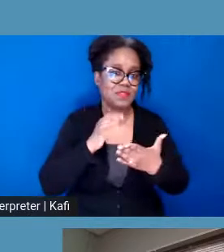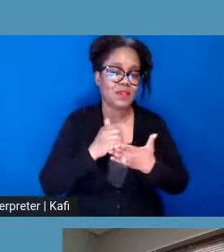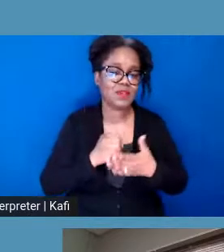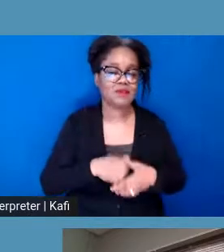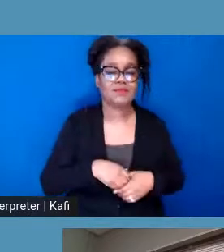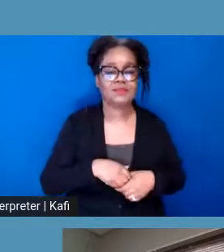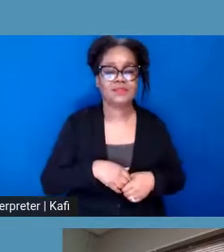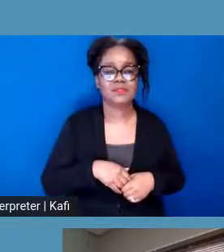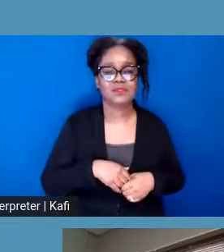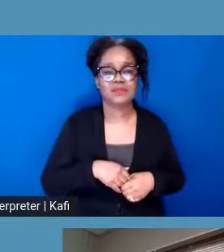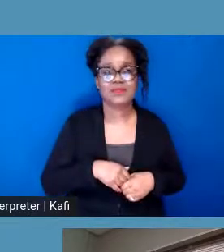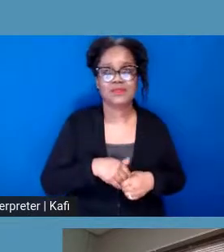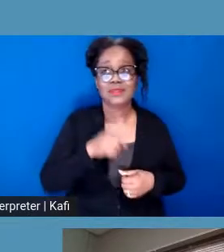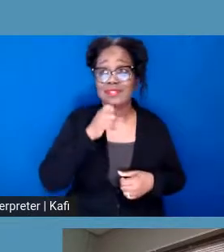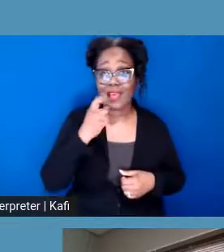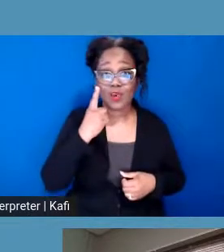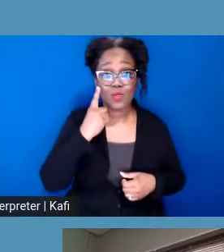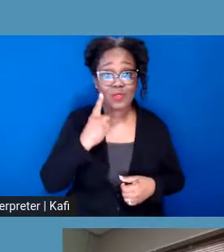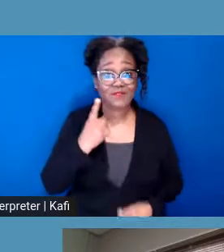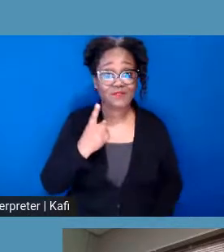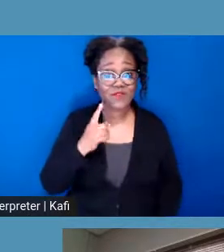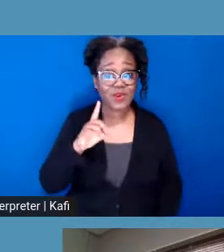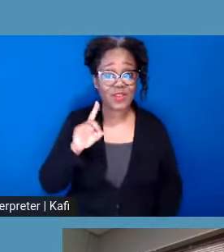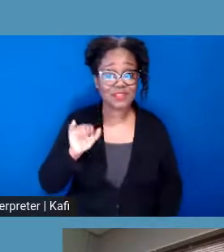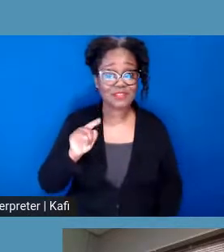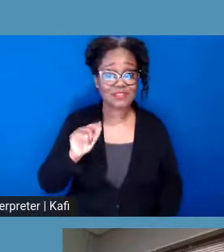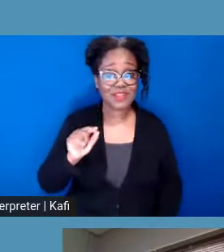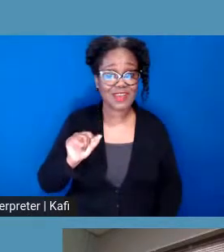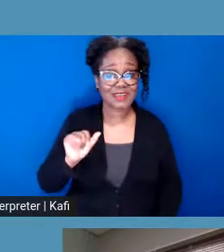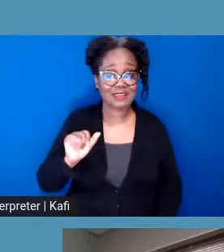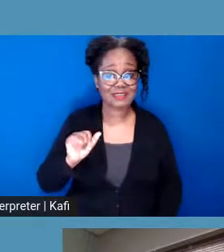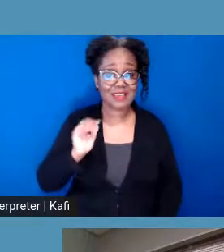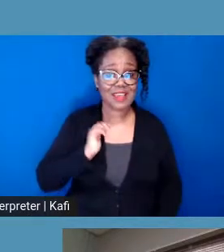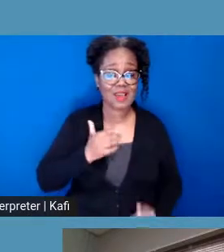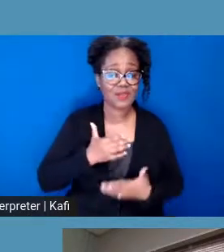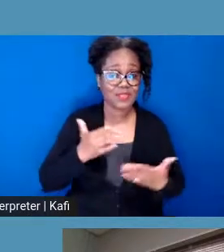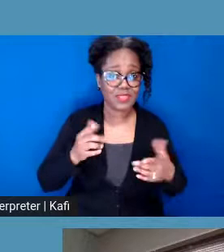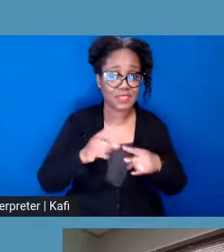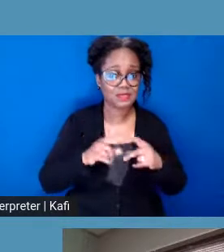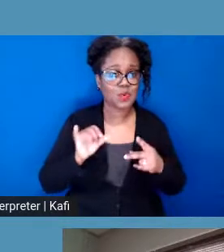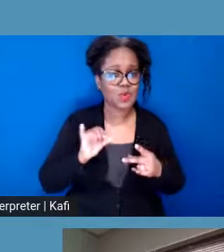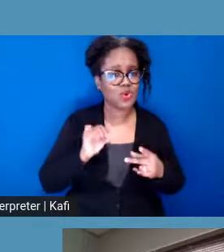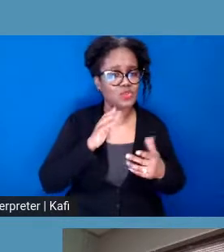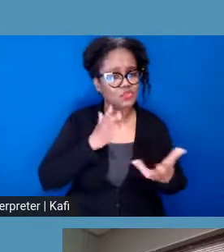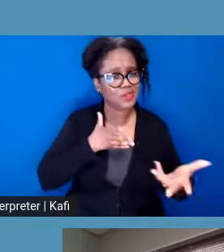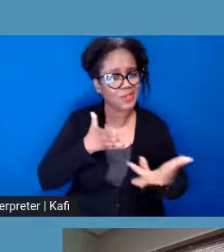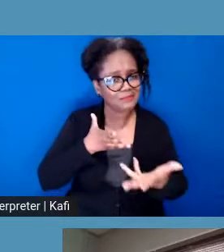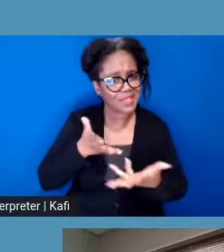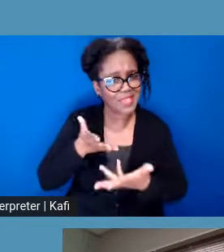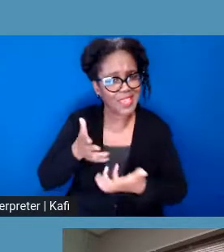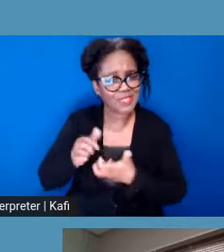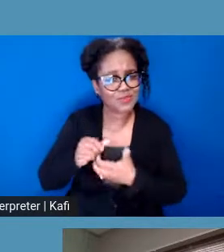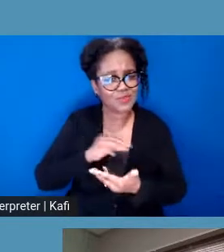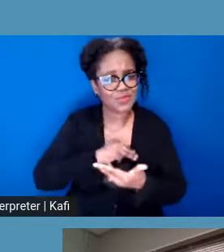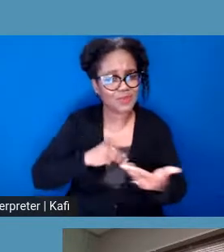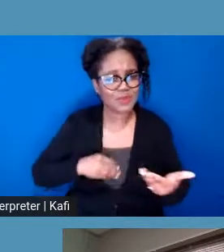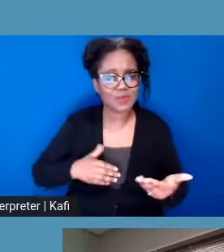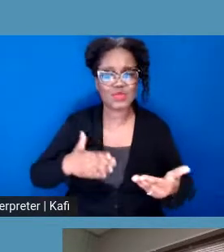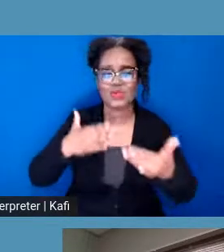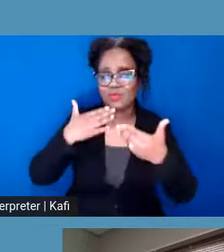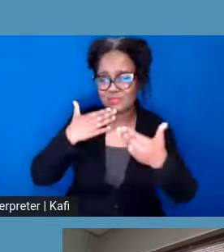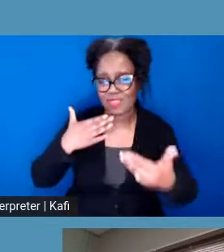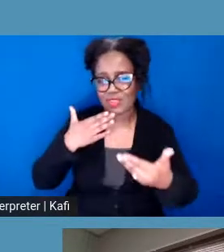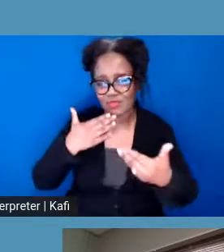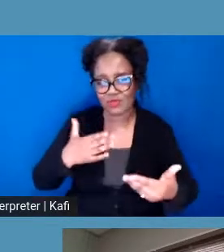virtual spaces, but it can be a tool for us in times like the pandemic to engage with our members. So thank you all for your time and dedication